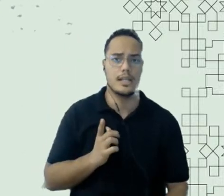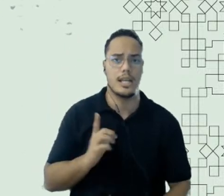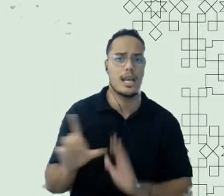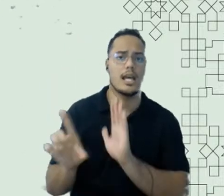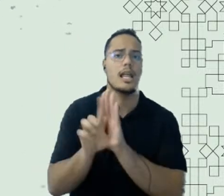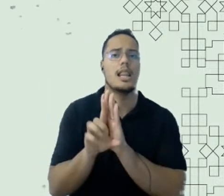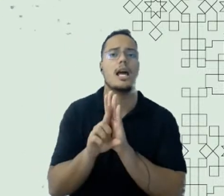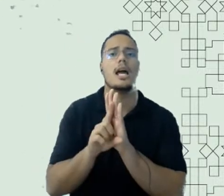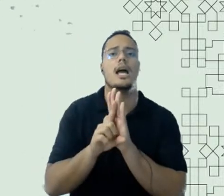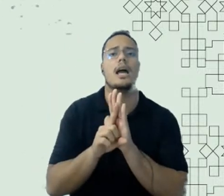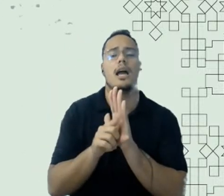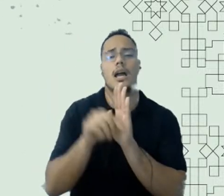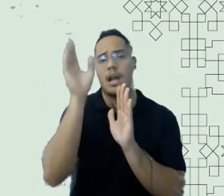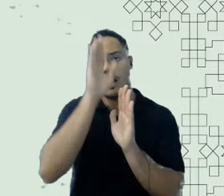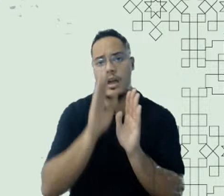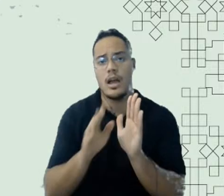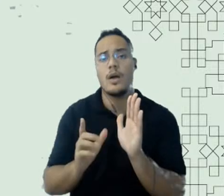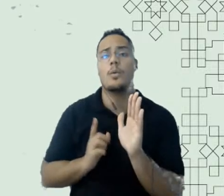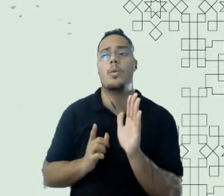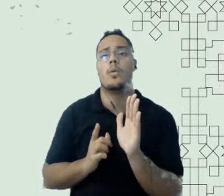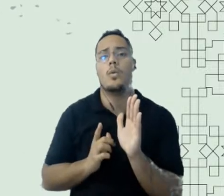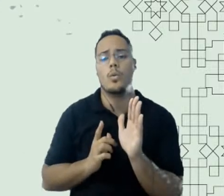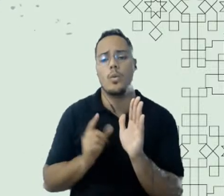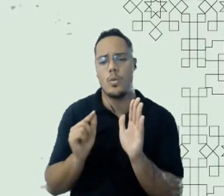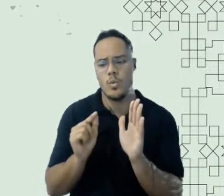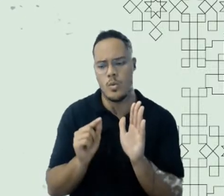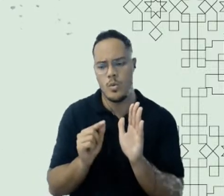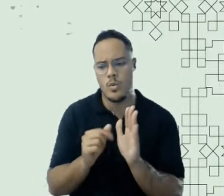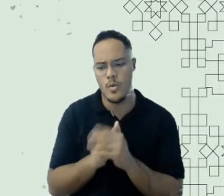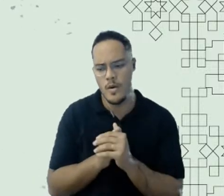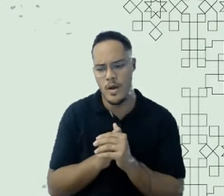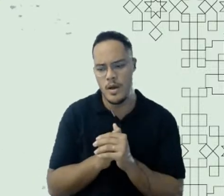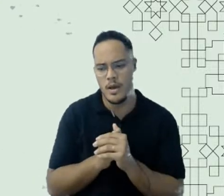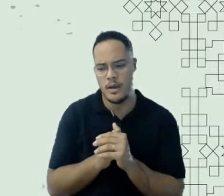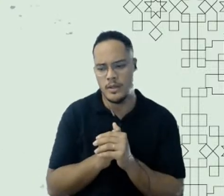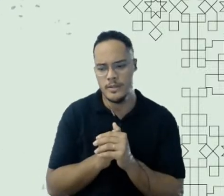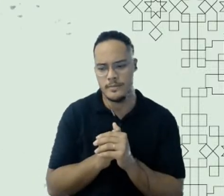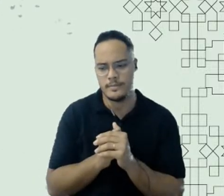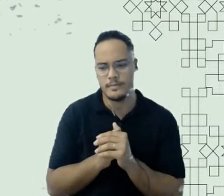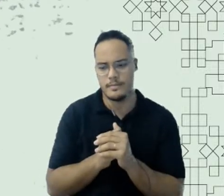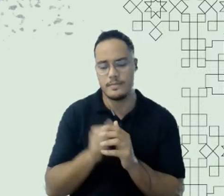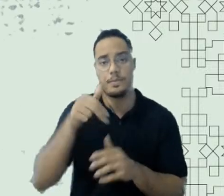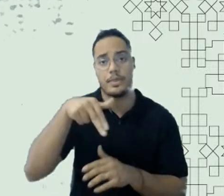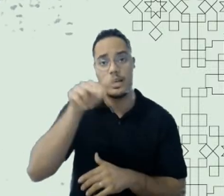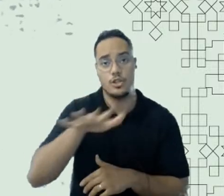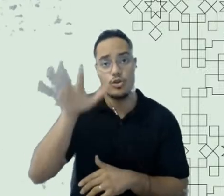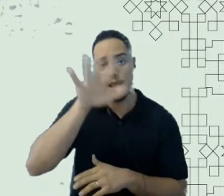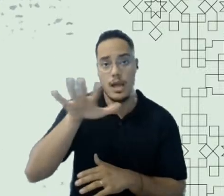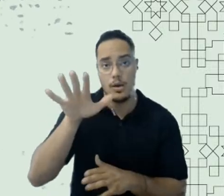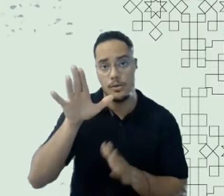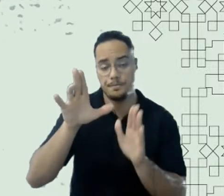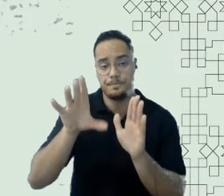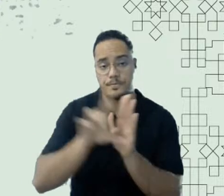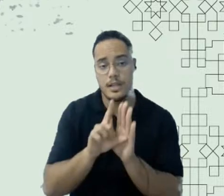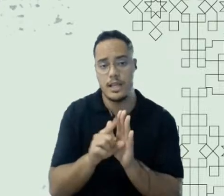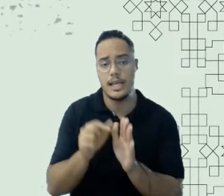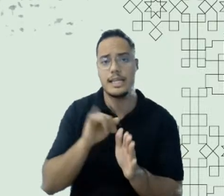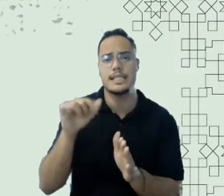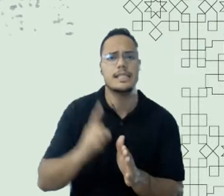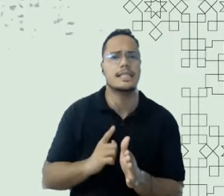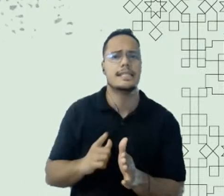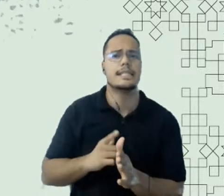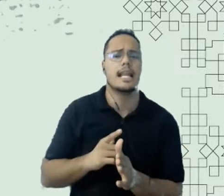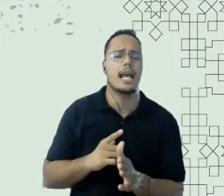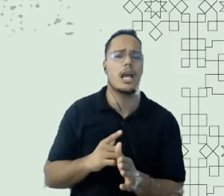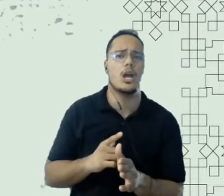you have a copy of a work that is protected in